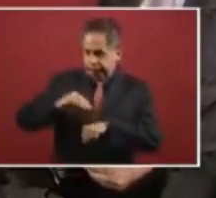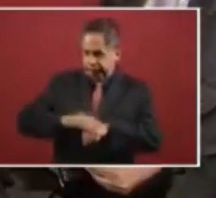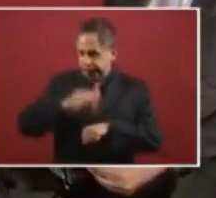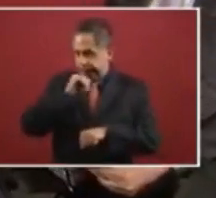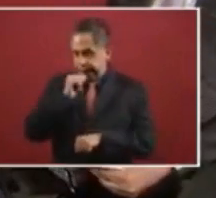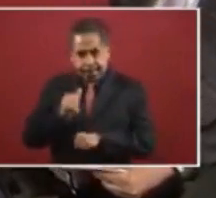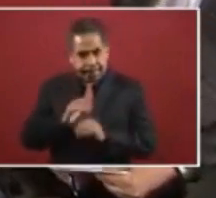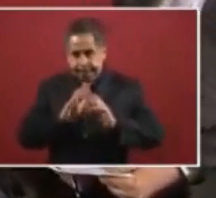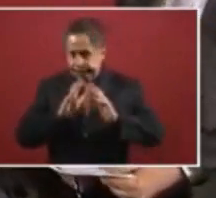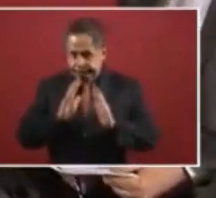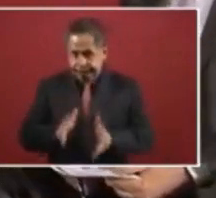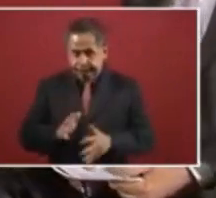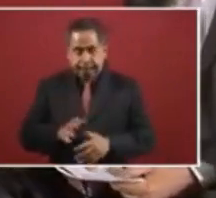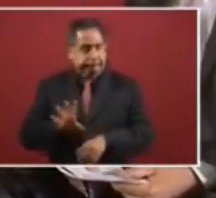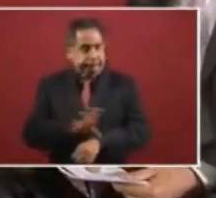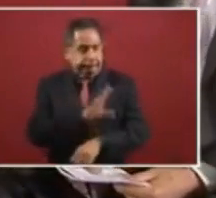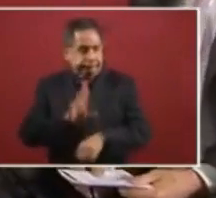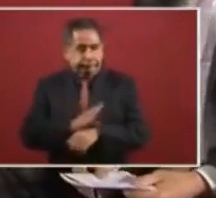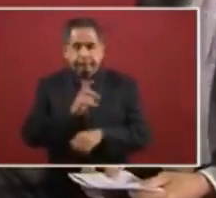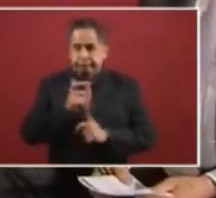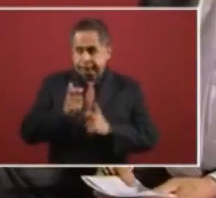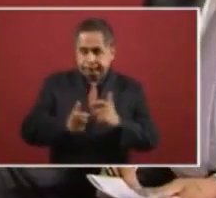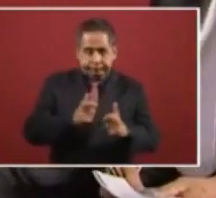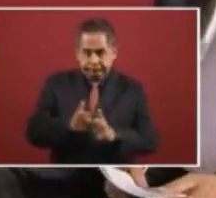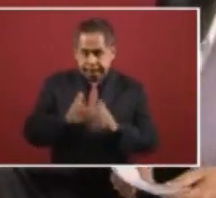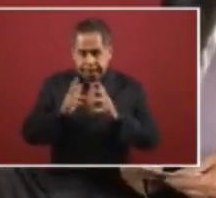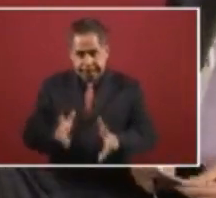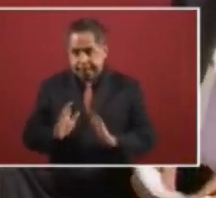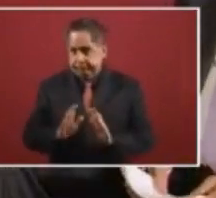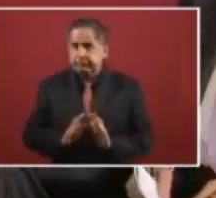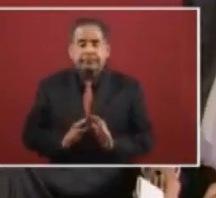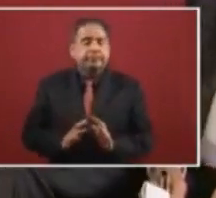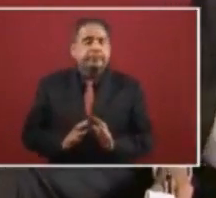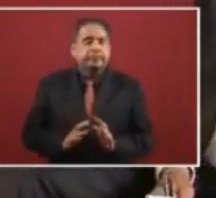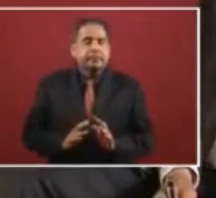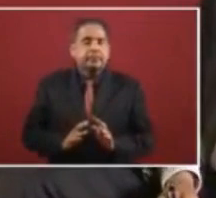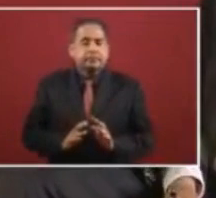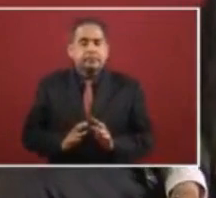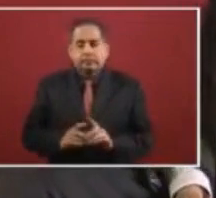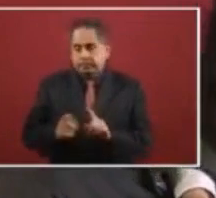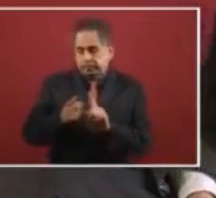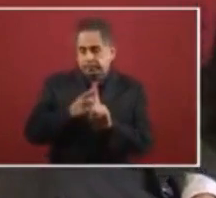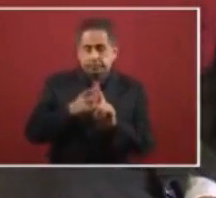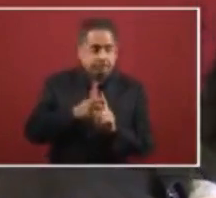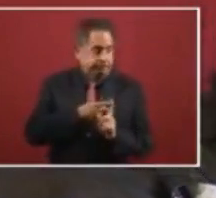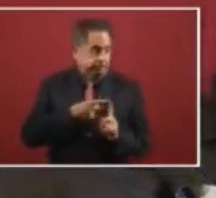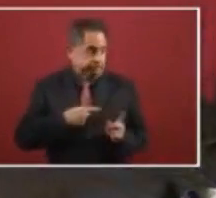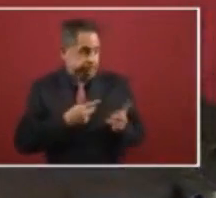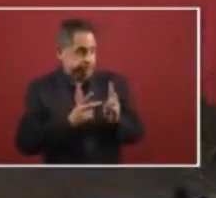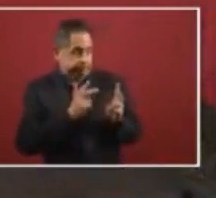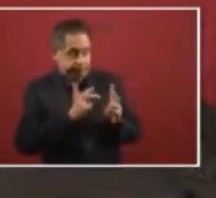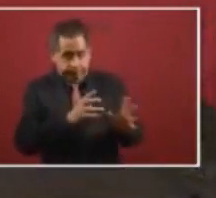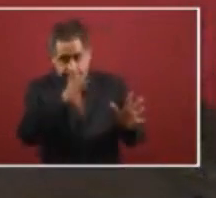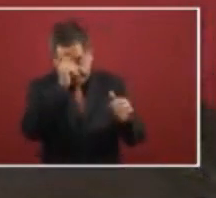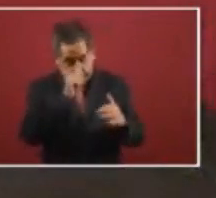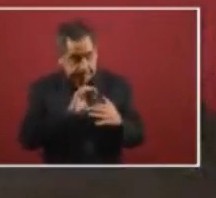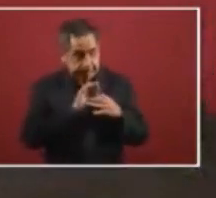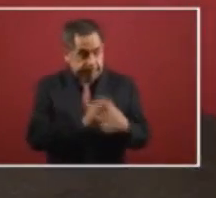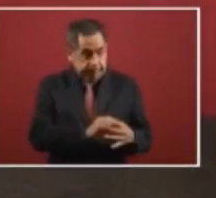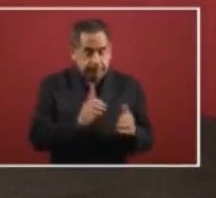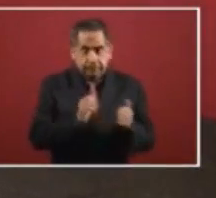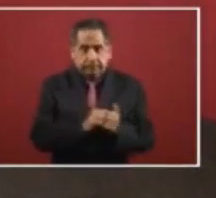not increasing the price of electric energy if we were not able to